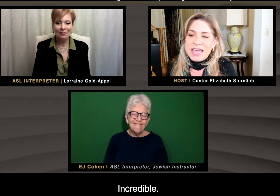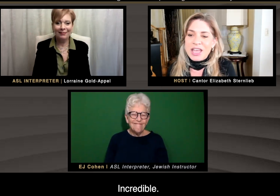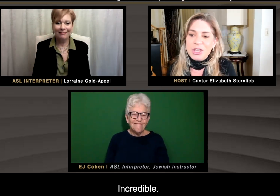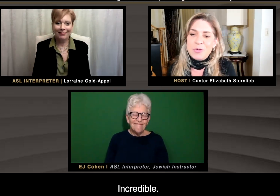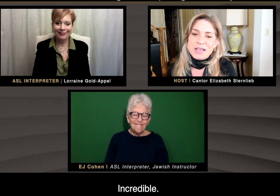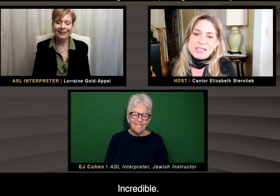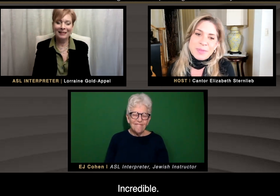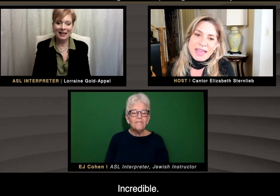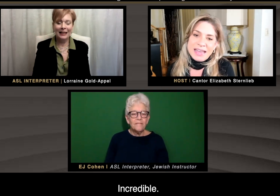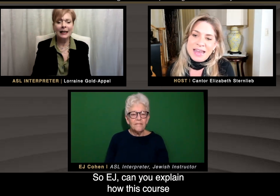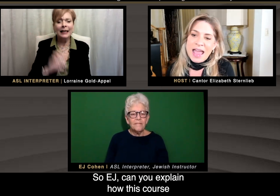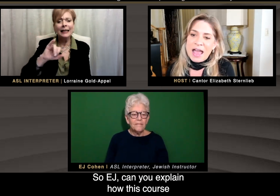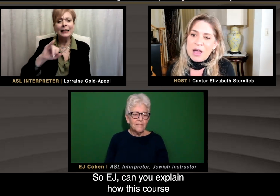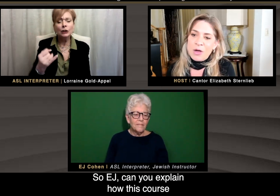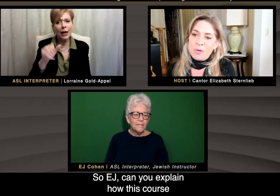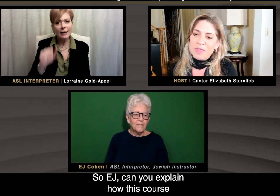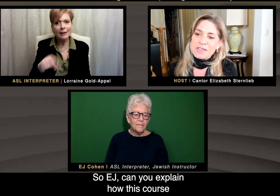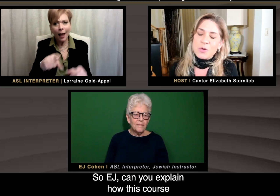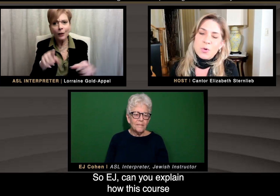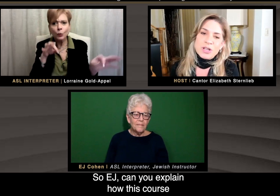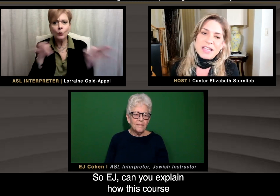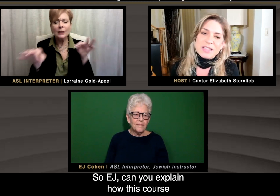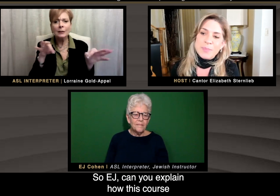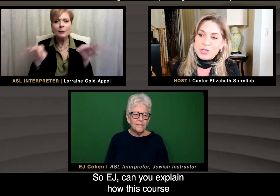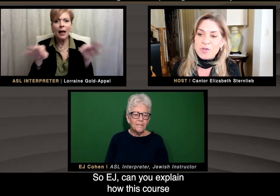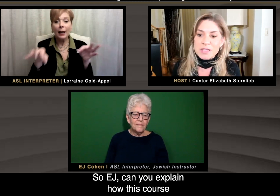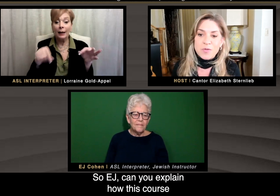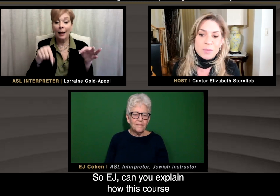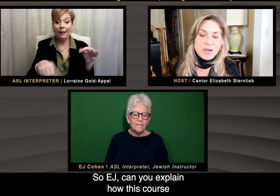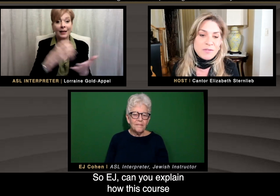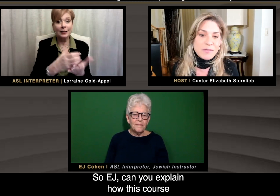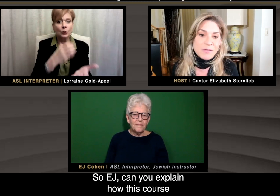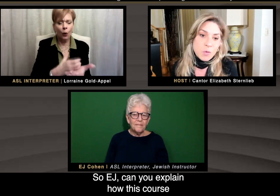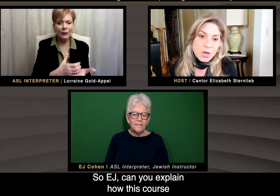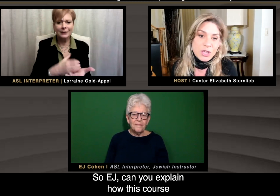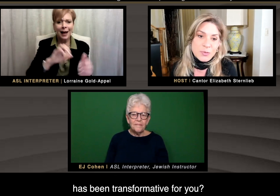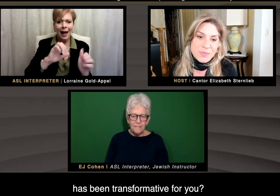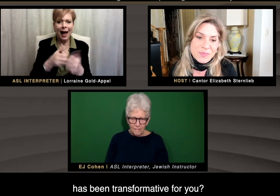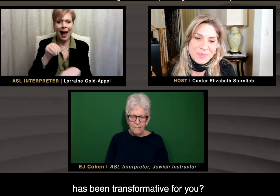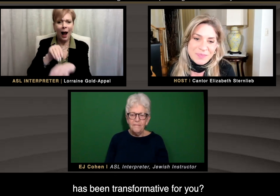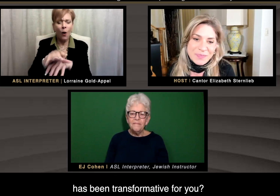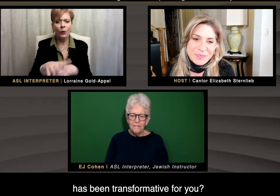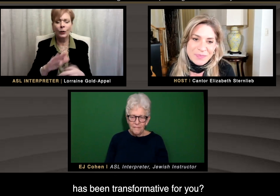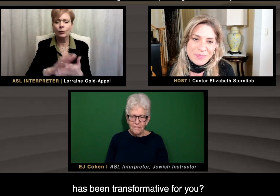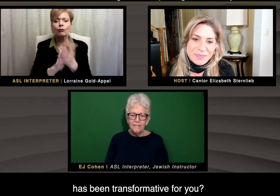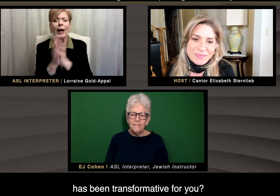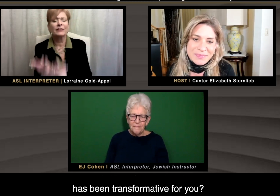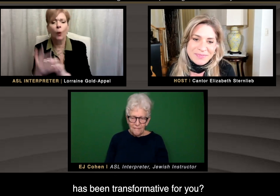So EJ, can you explain how this course has been transformative for you?